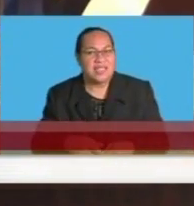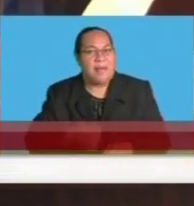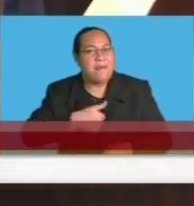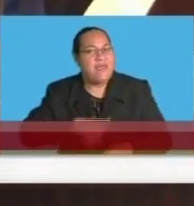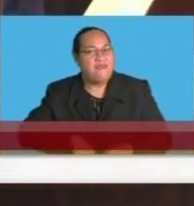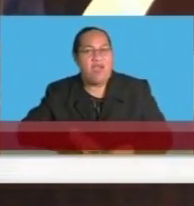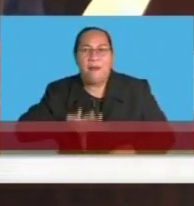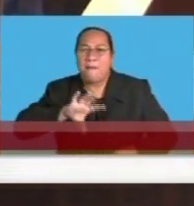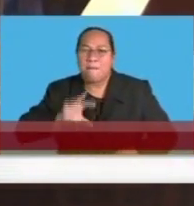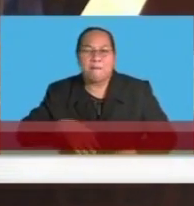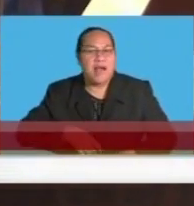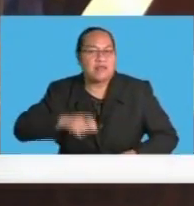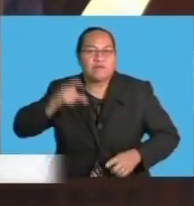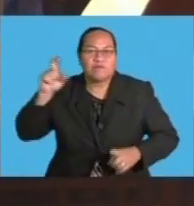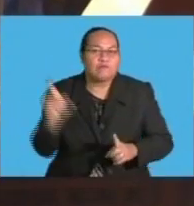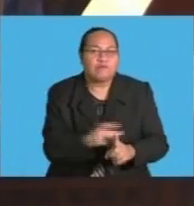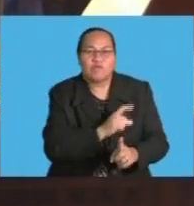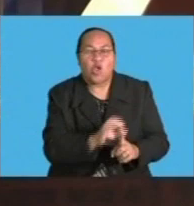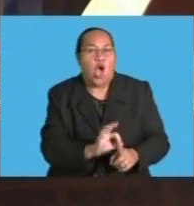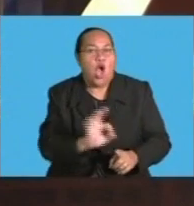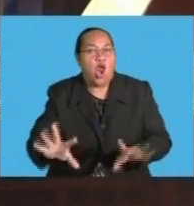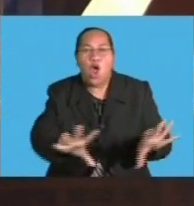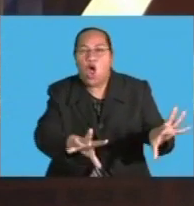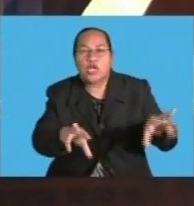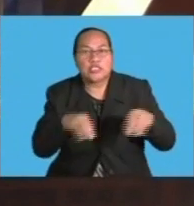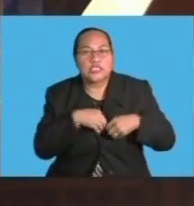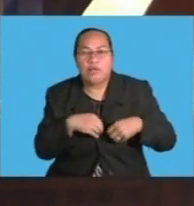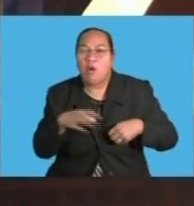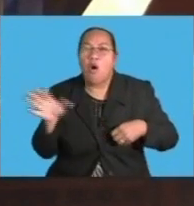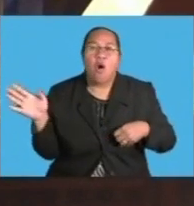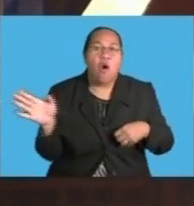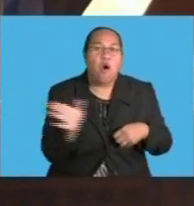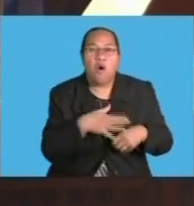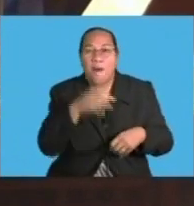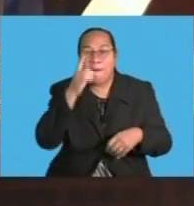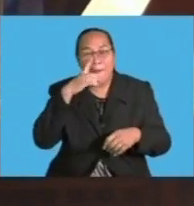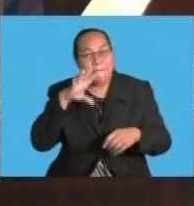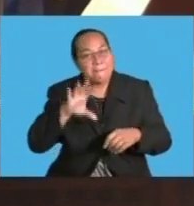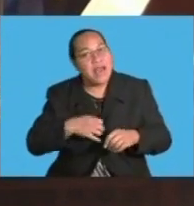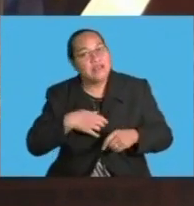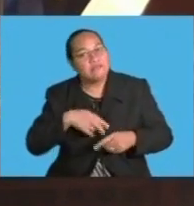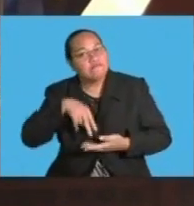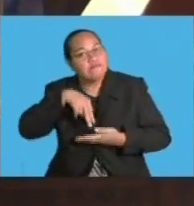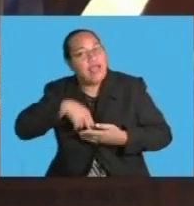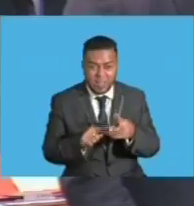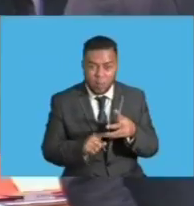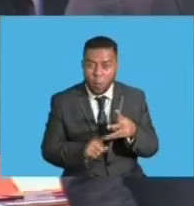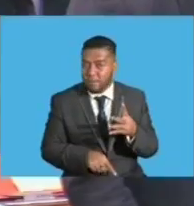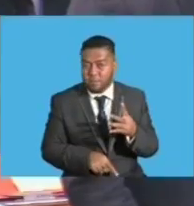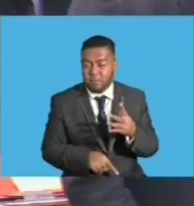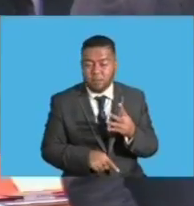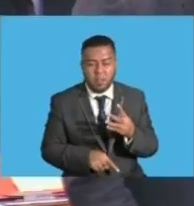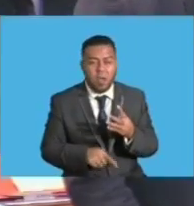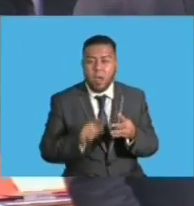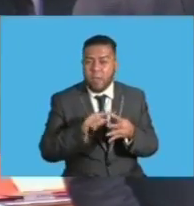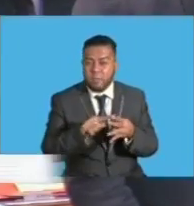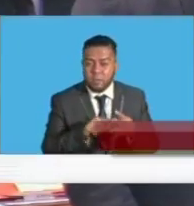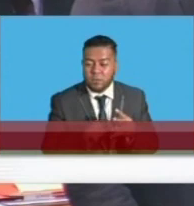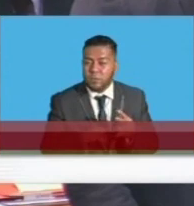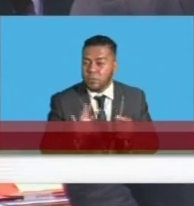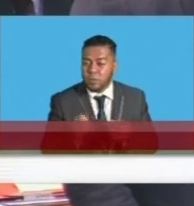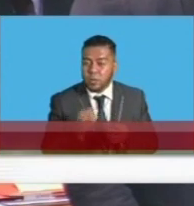future generations that gone are the days when you could call somebody Tevoro or somebody Wulangi. Every